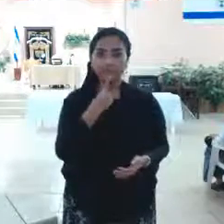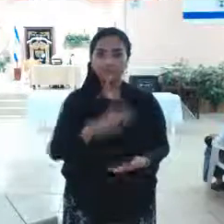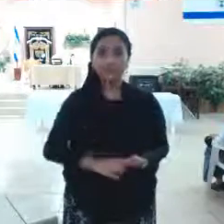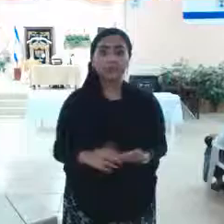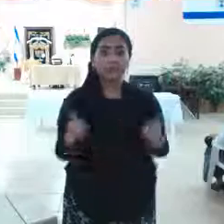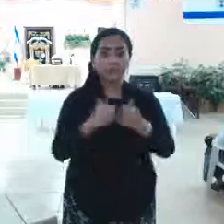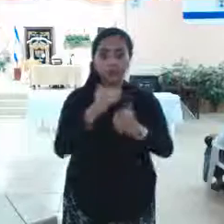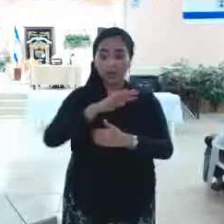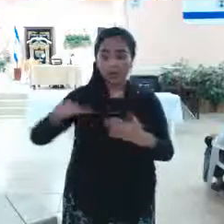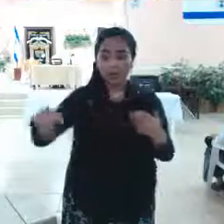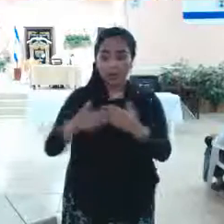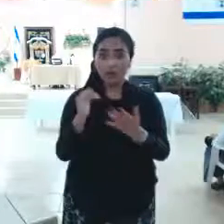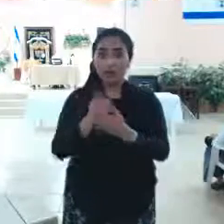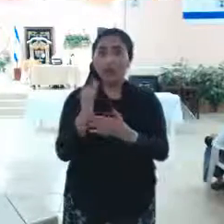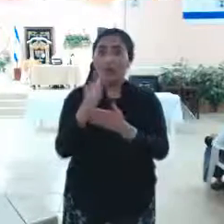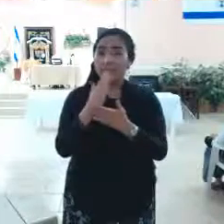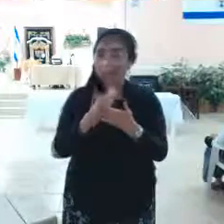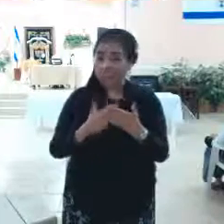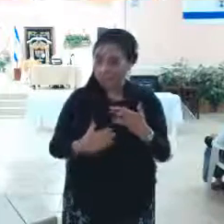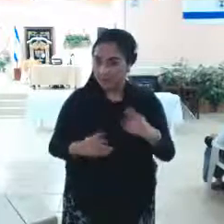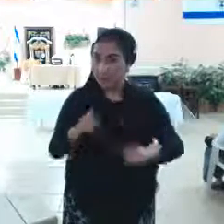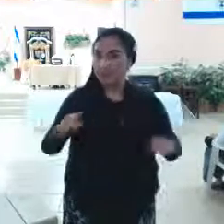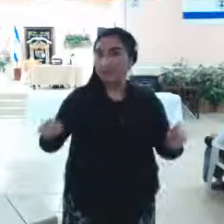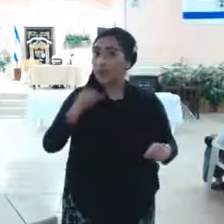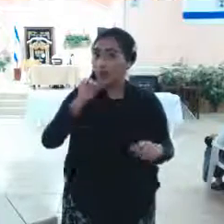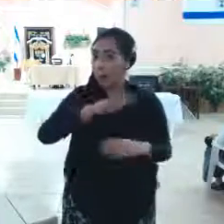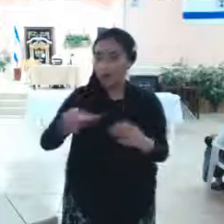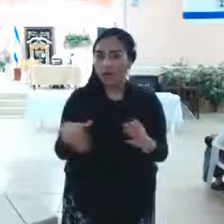says, nevertheless, diverse